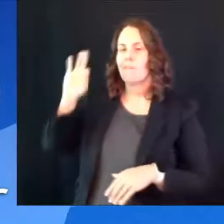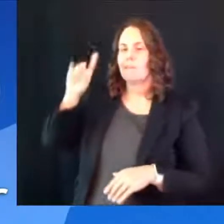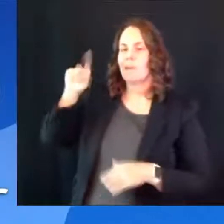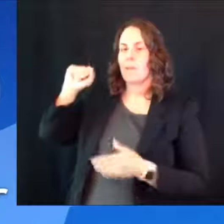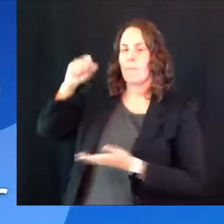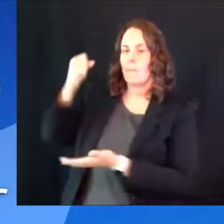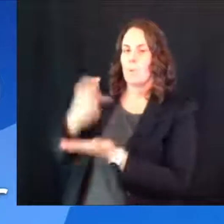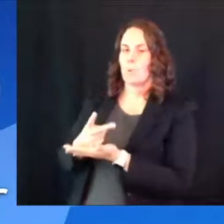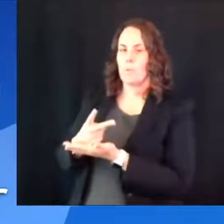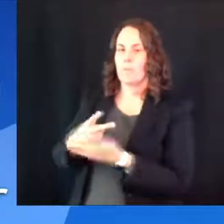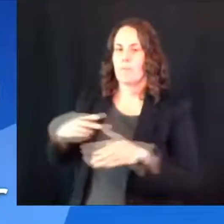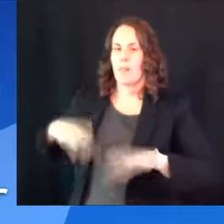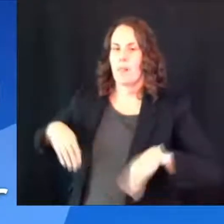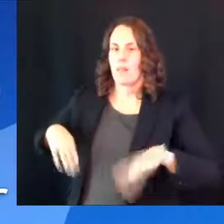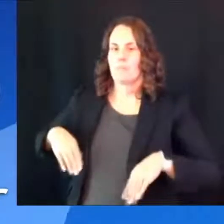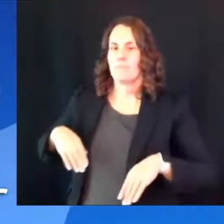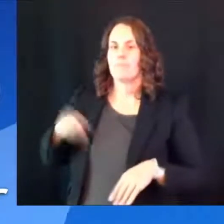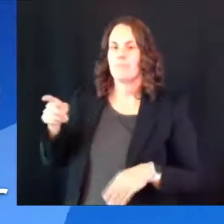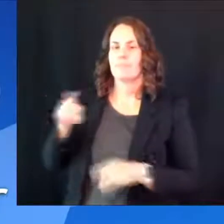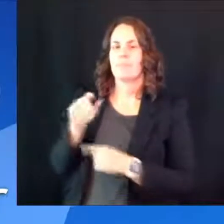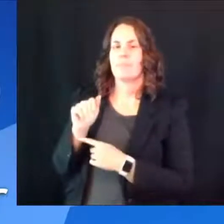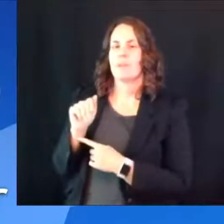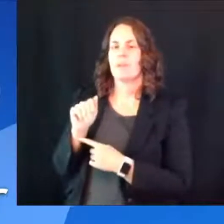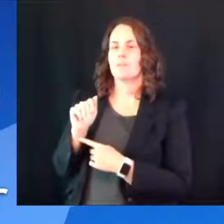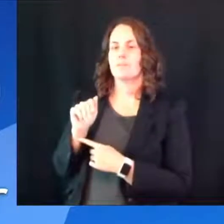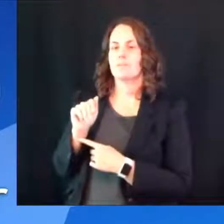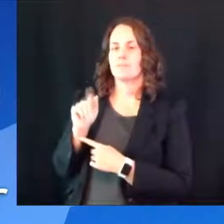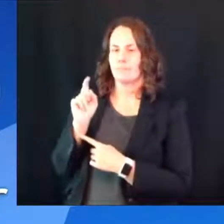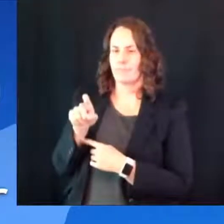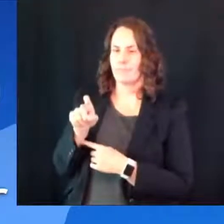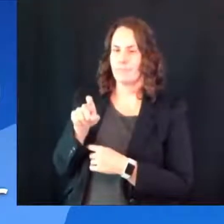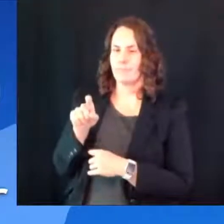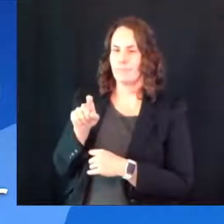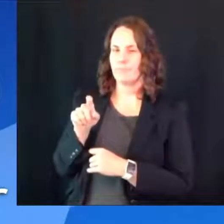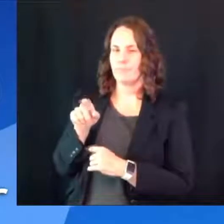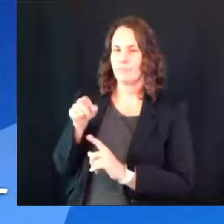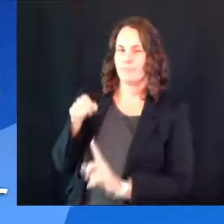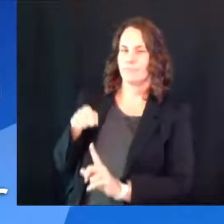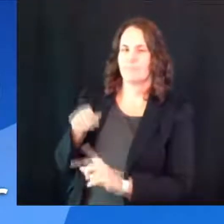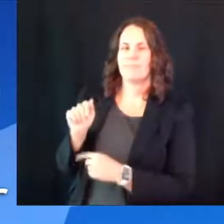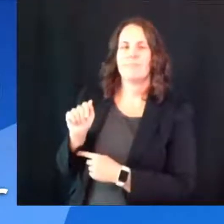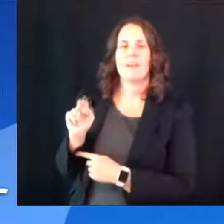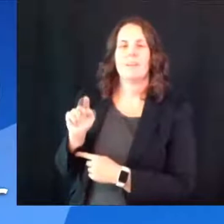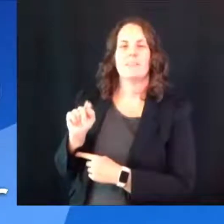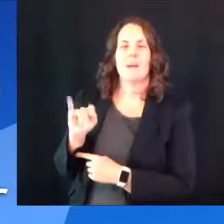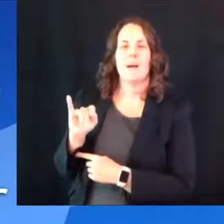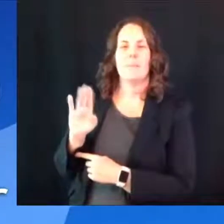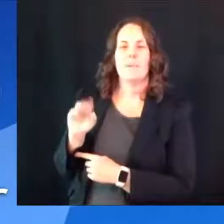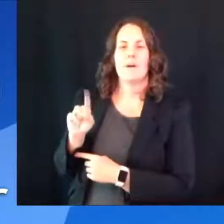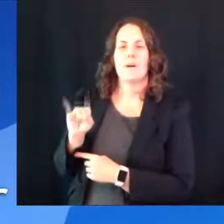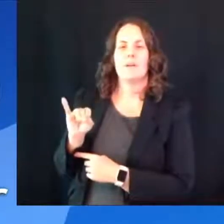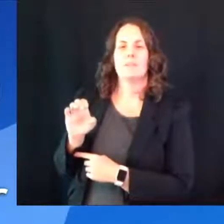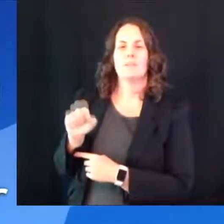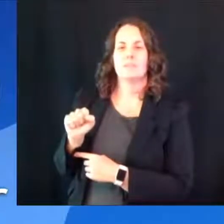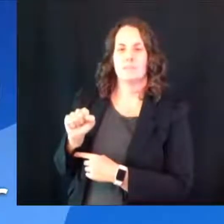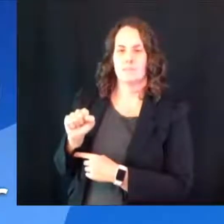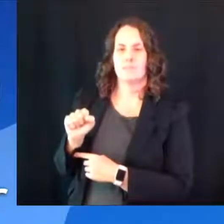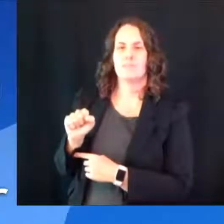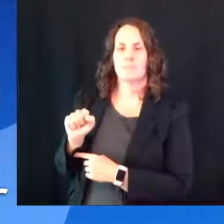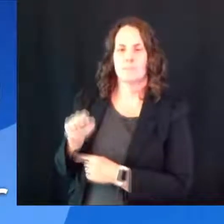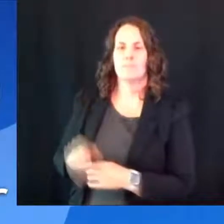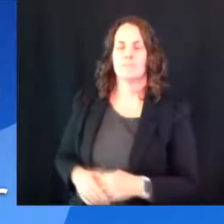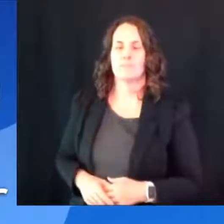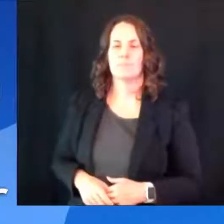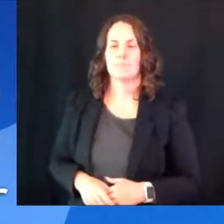they're antibodies directed against the virus. But rather than using plasma, where they have millions and millions of antibodies from a person who